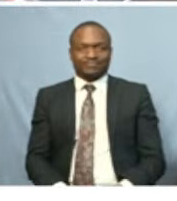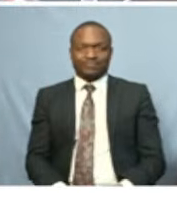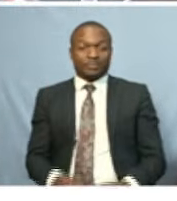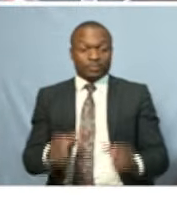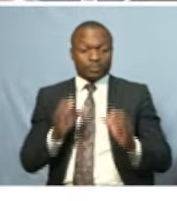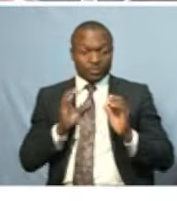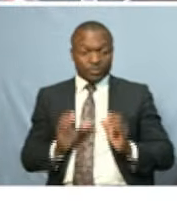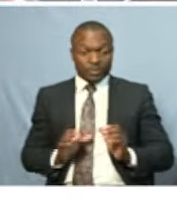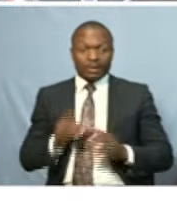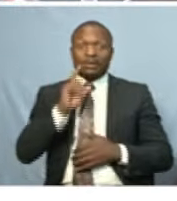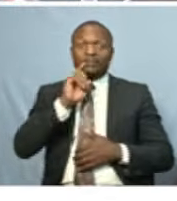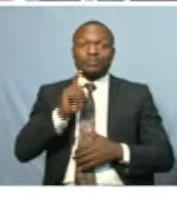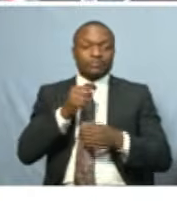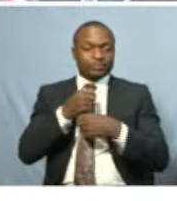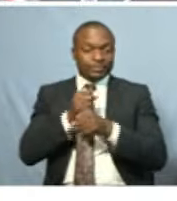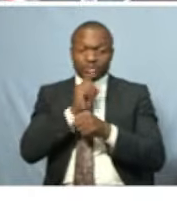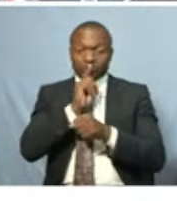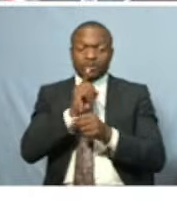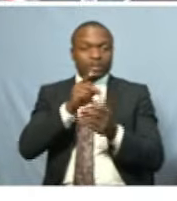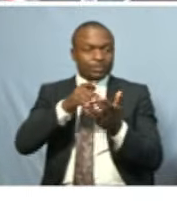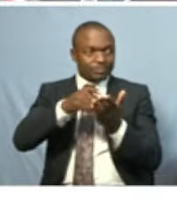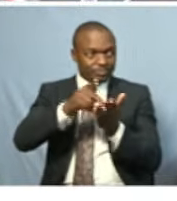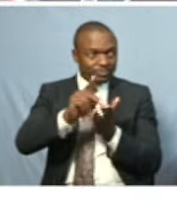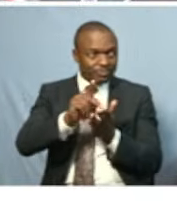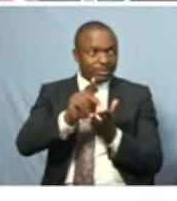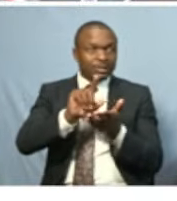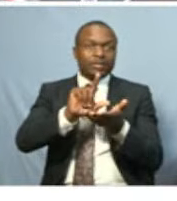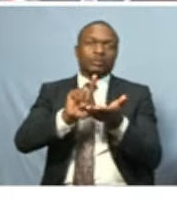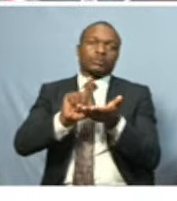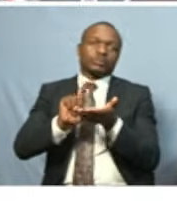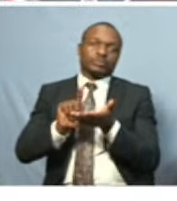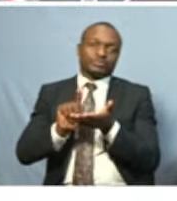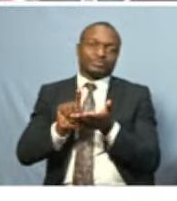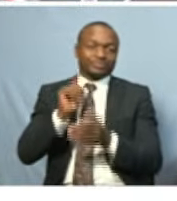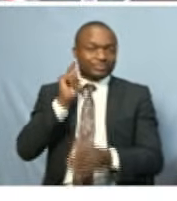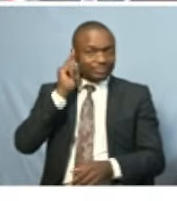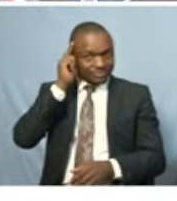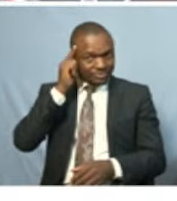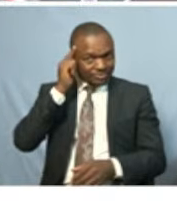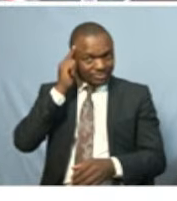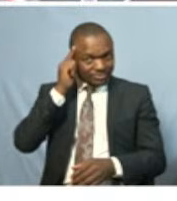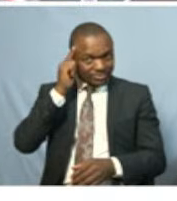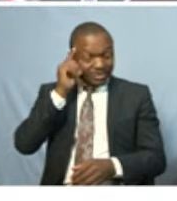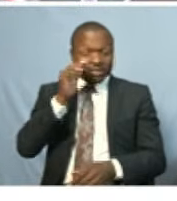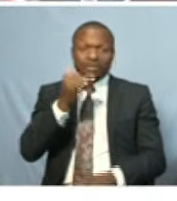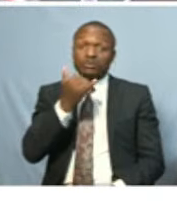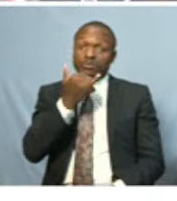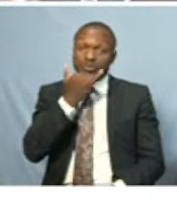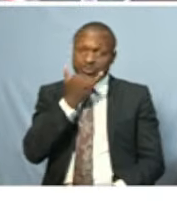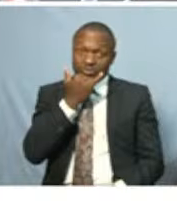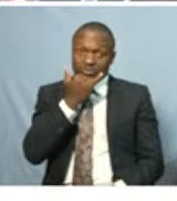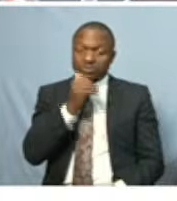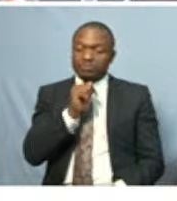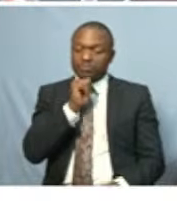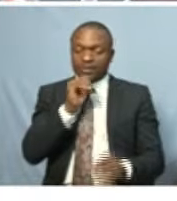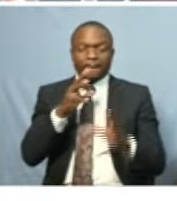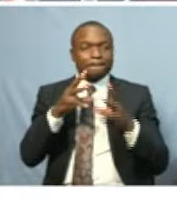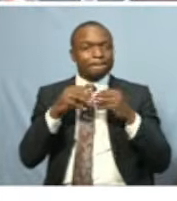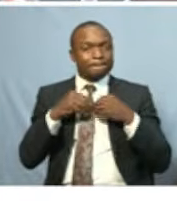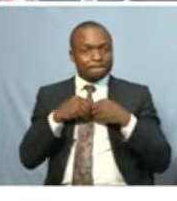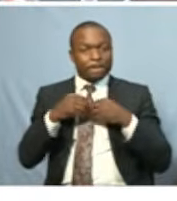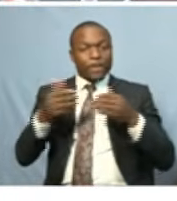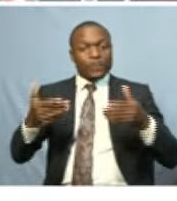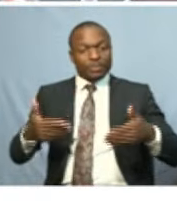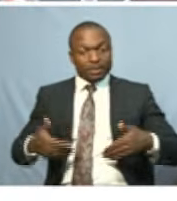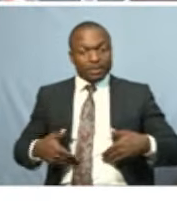need to make sure that we pay the loans. I think it is also morally wrong and unacceptable when young